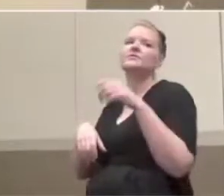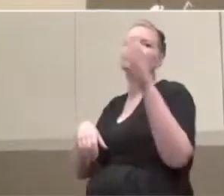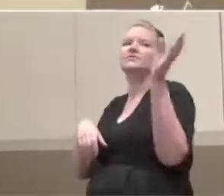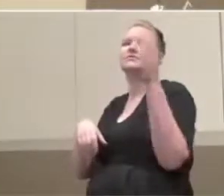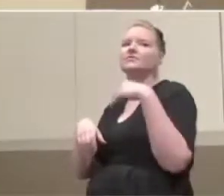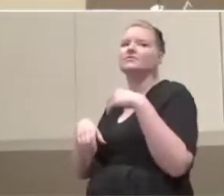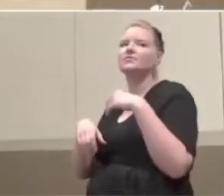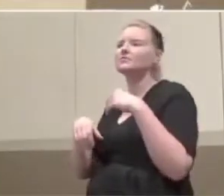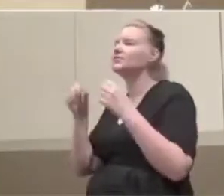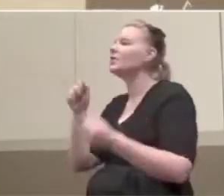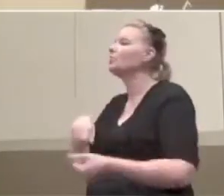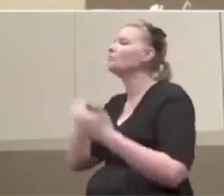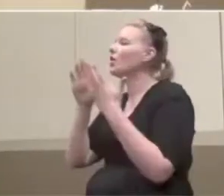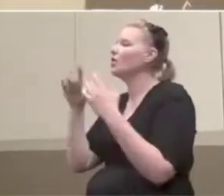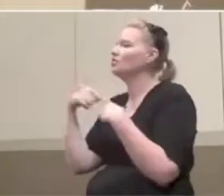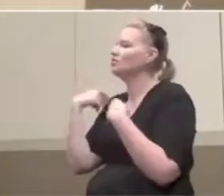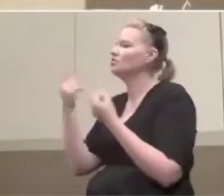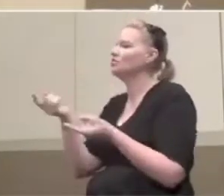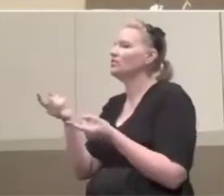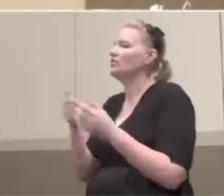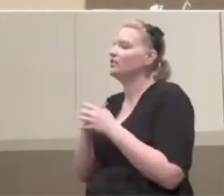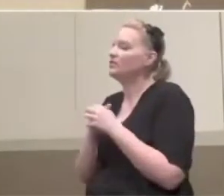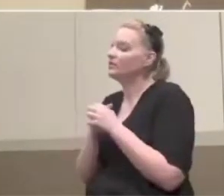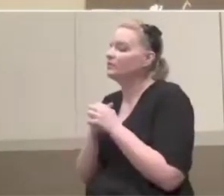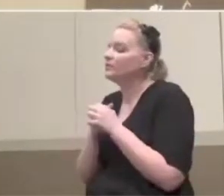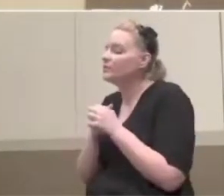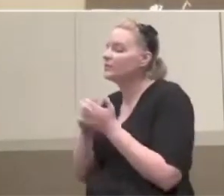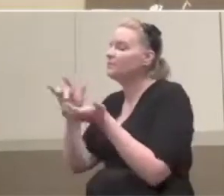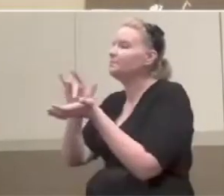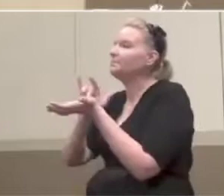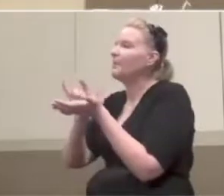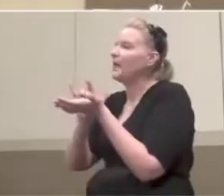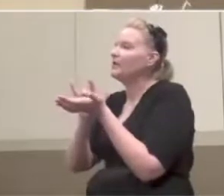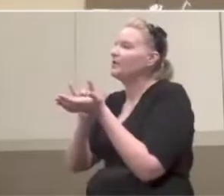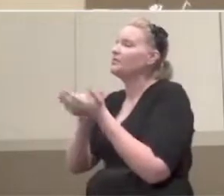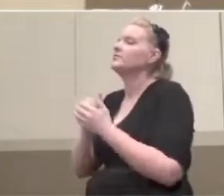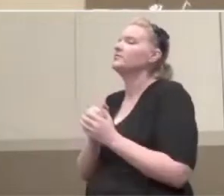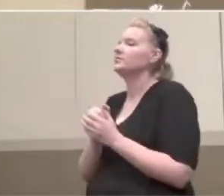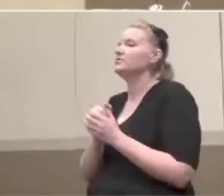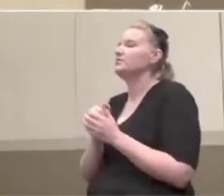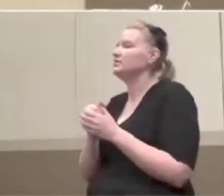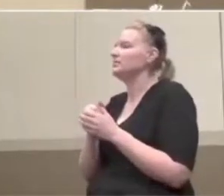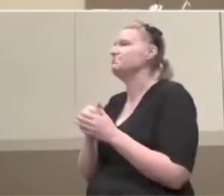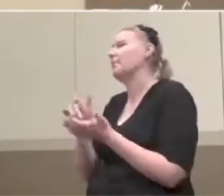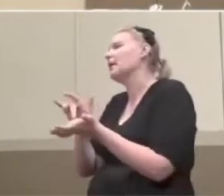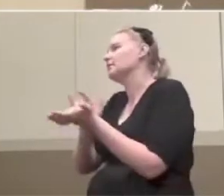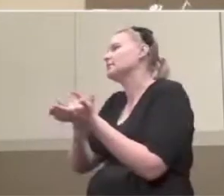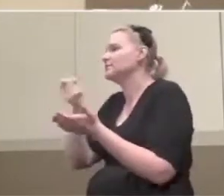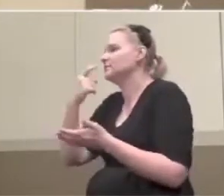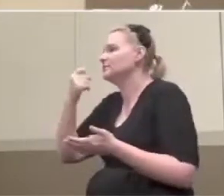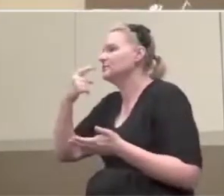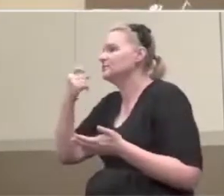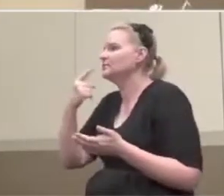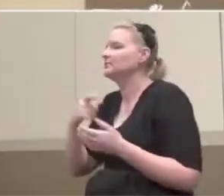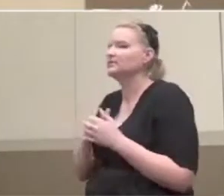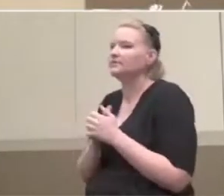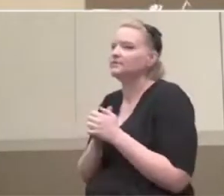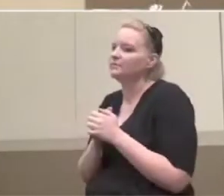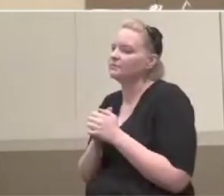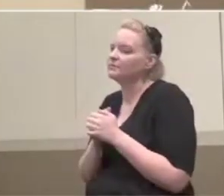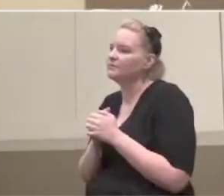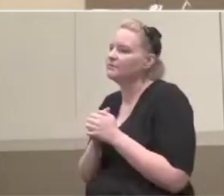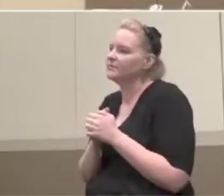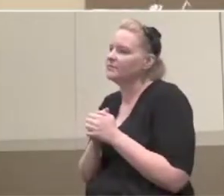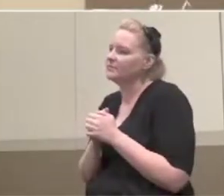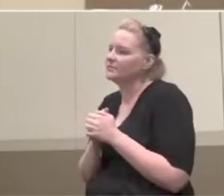The approach has been, first off, medical. He's on medication. There's a problem with his swearing